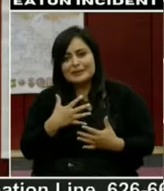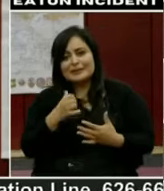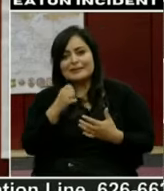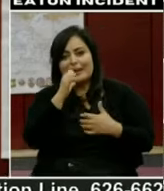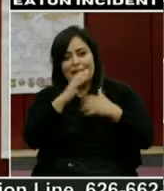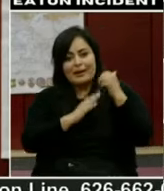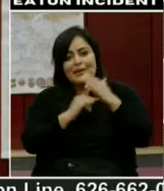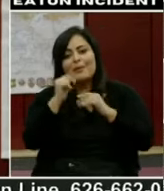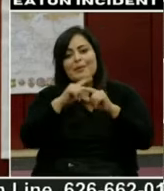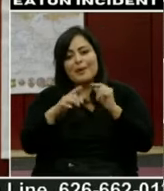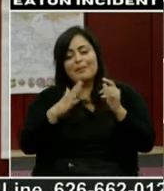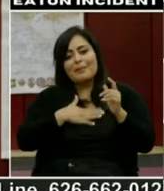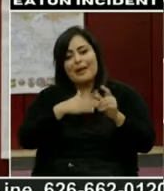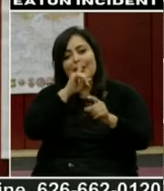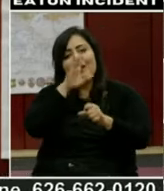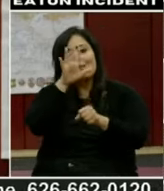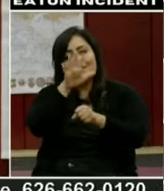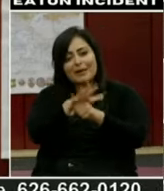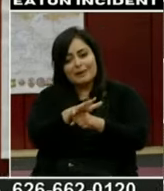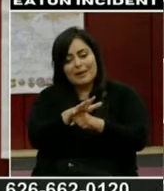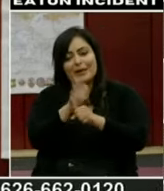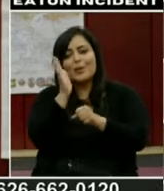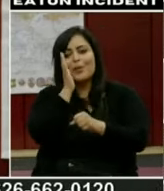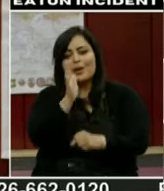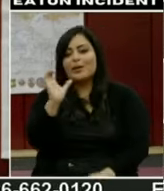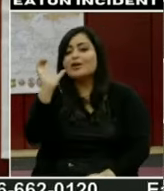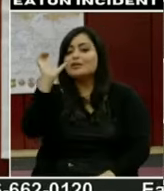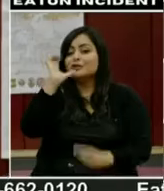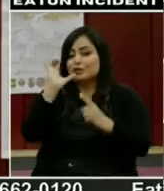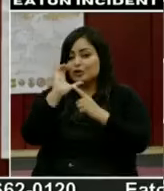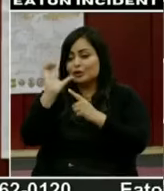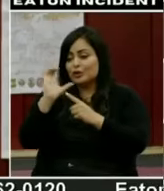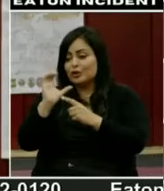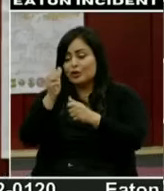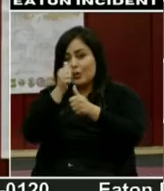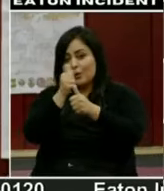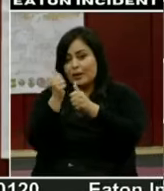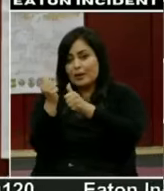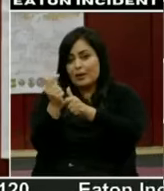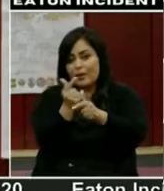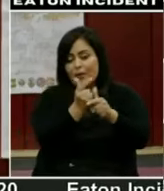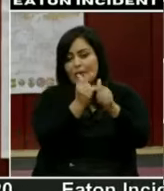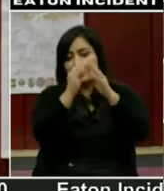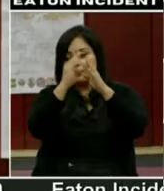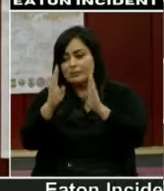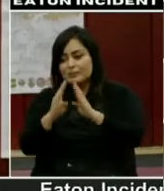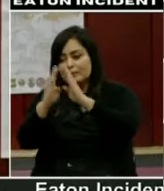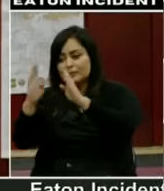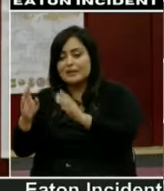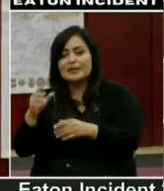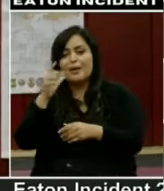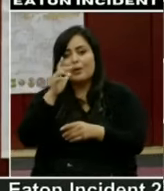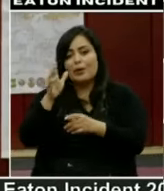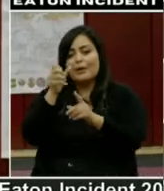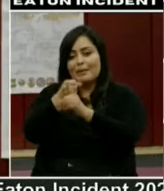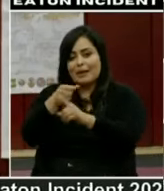commitment continues to be that we will search every residence that was impacted by this fire.